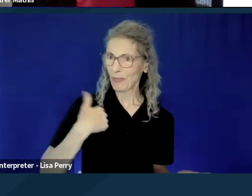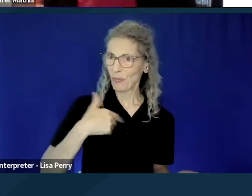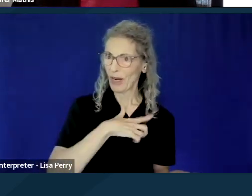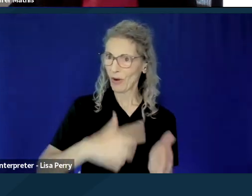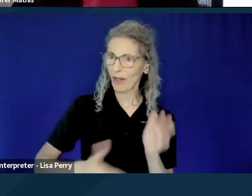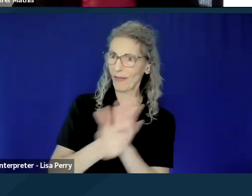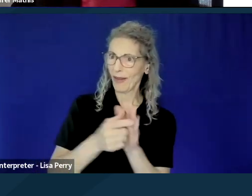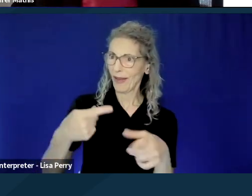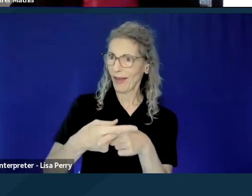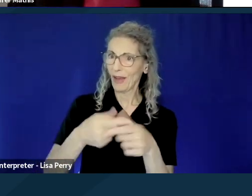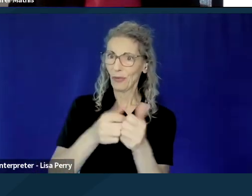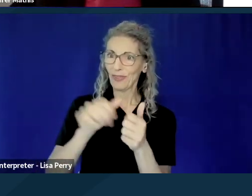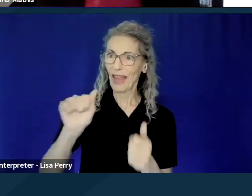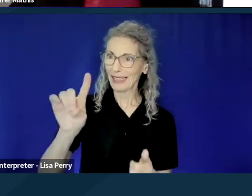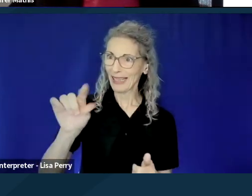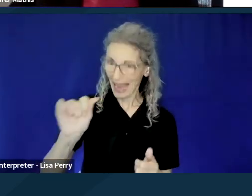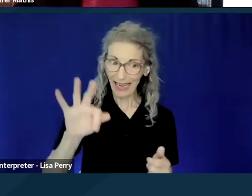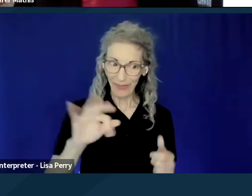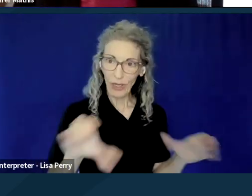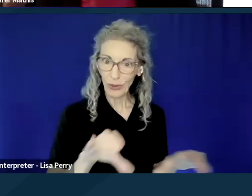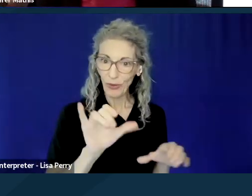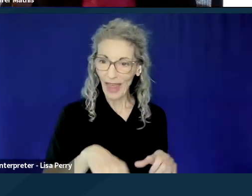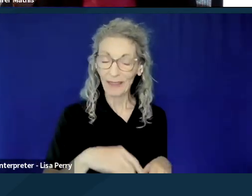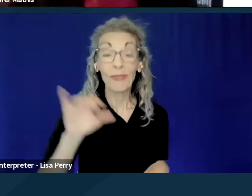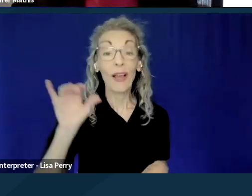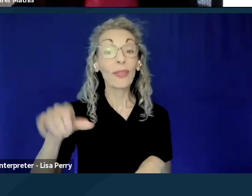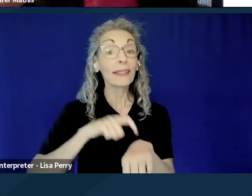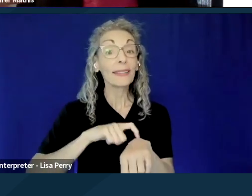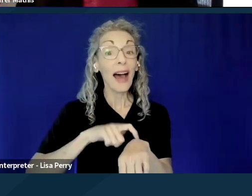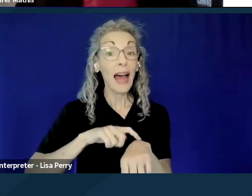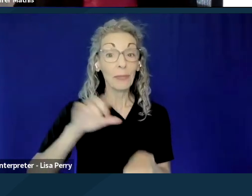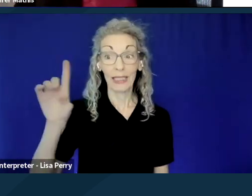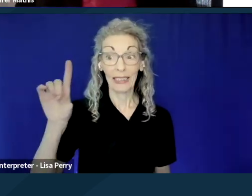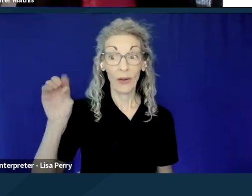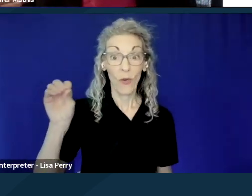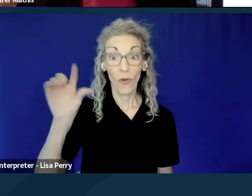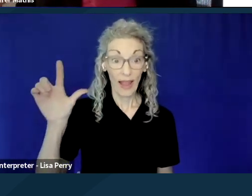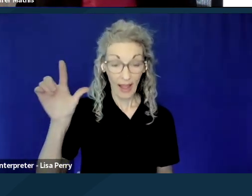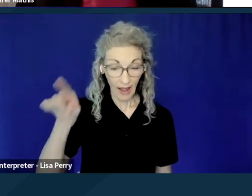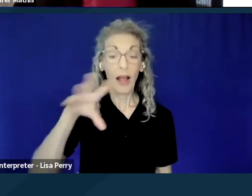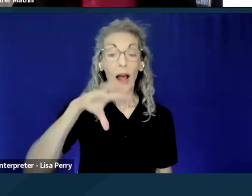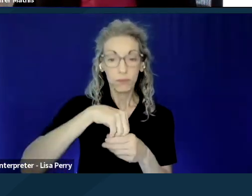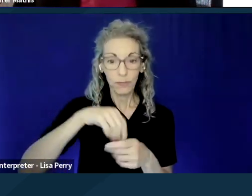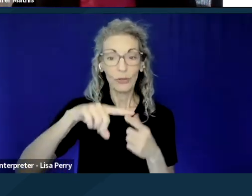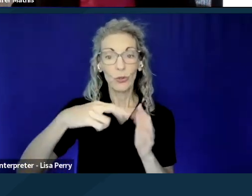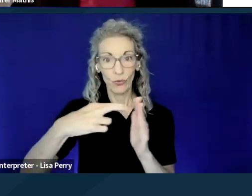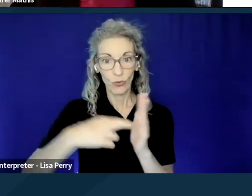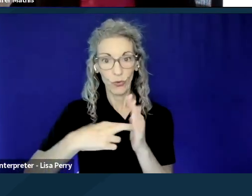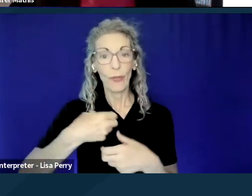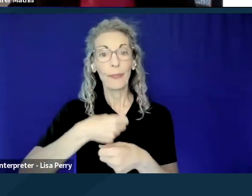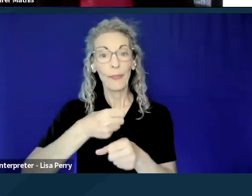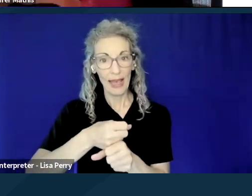And at that time, the Labor Department put into the rulemaking